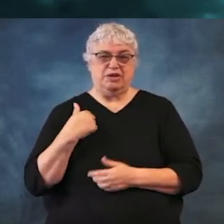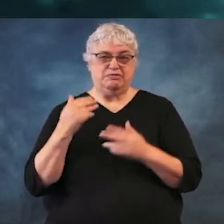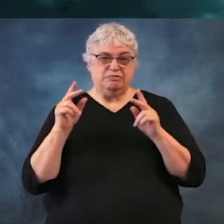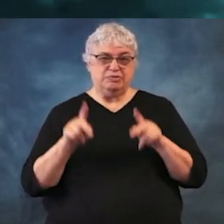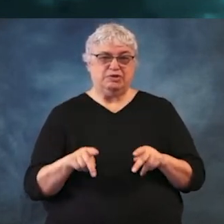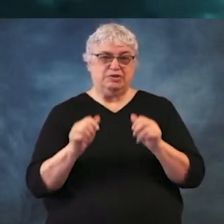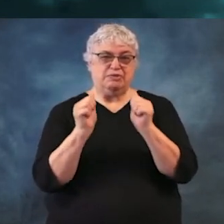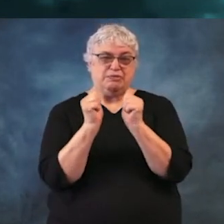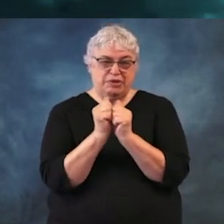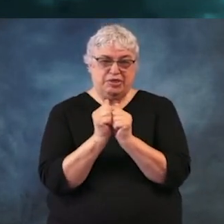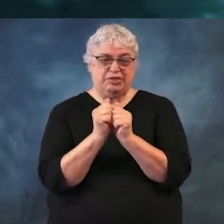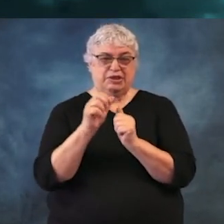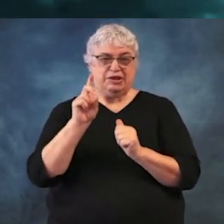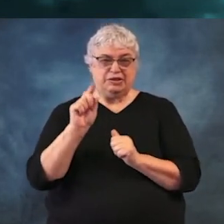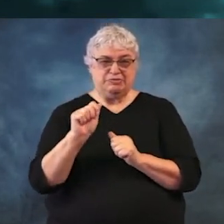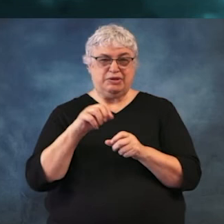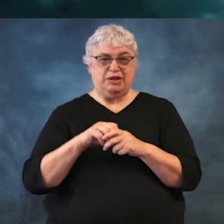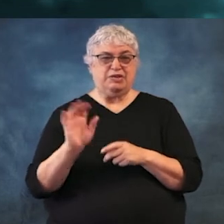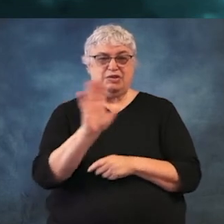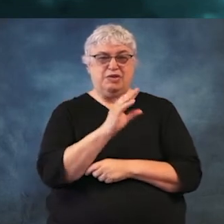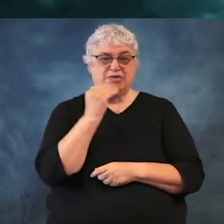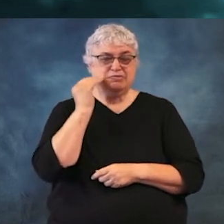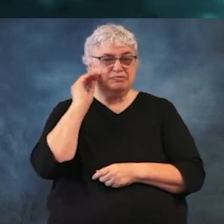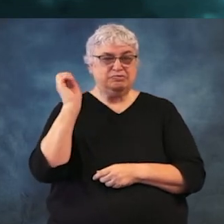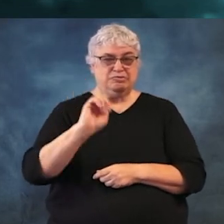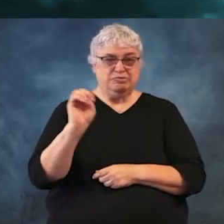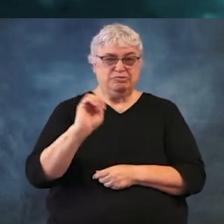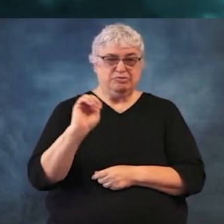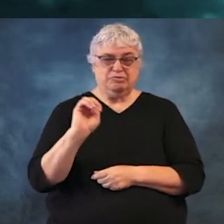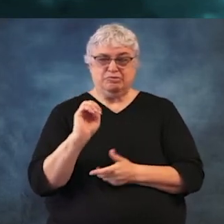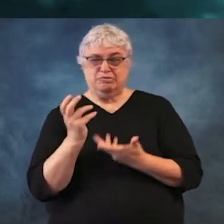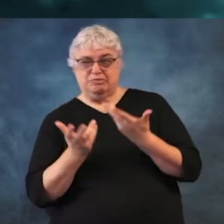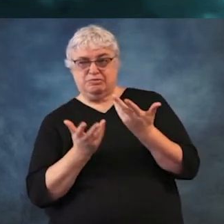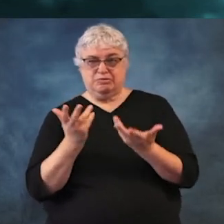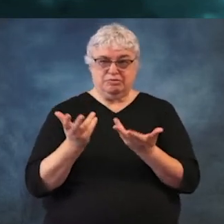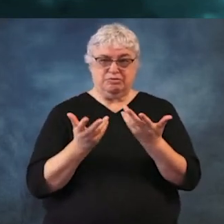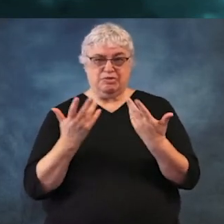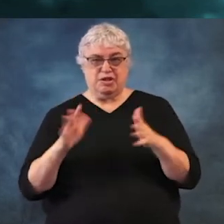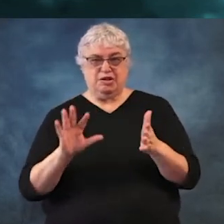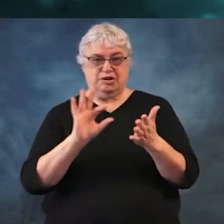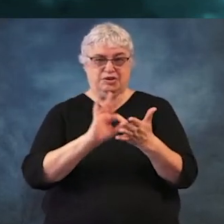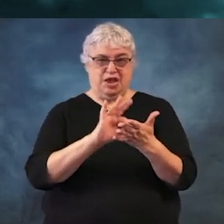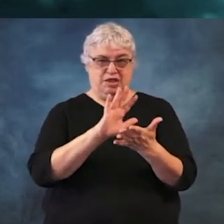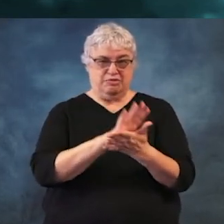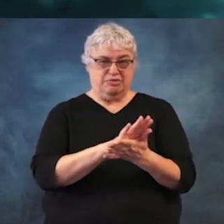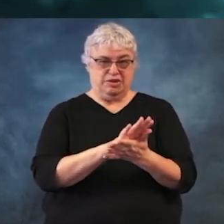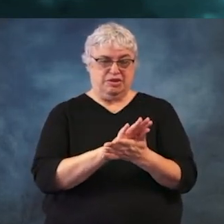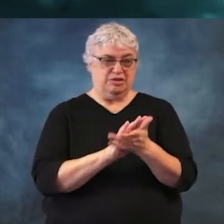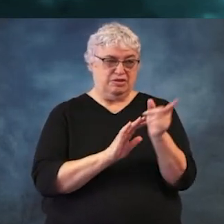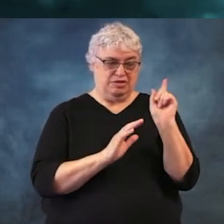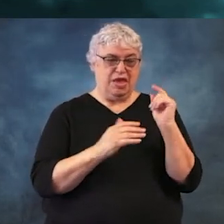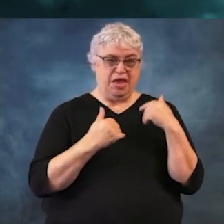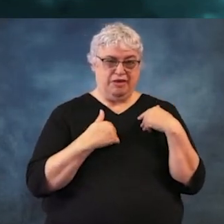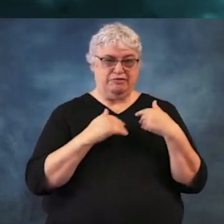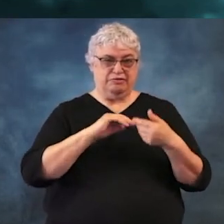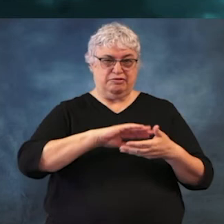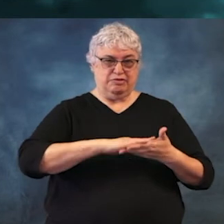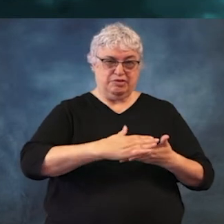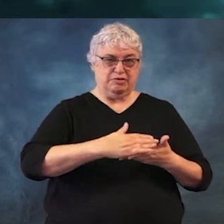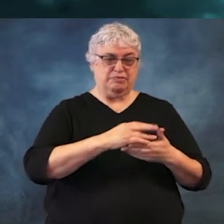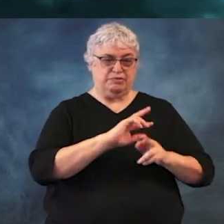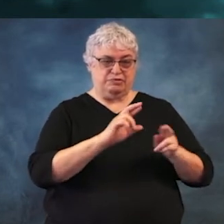with a disability in your home. So in the emergency, they're not, it's already documented somewhere. So I think it's